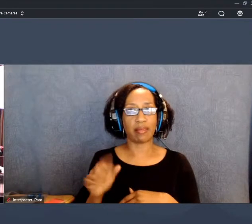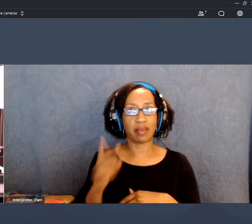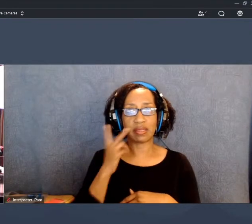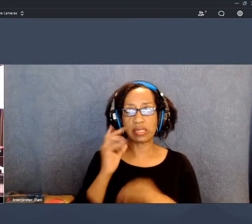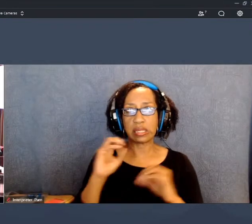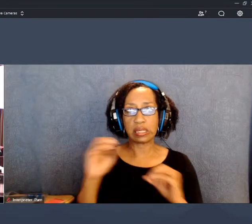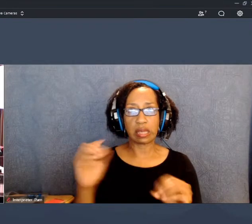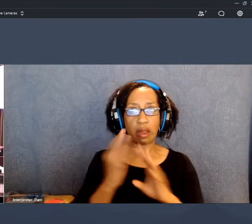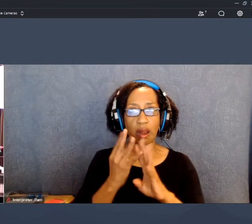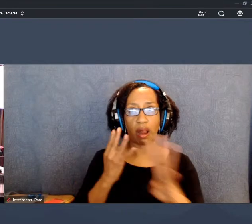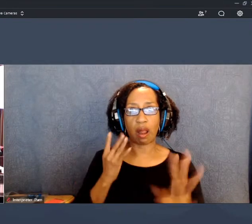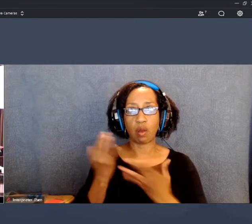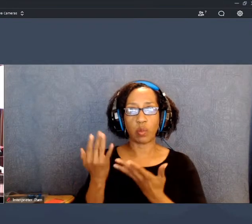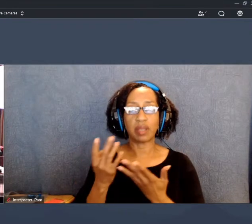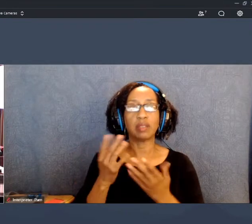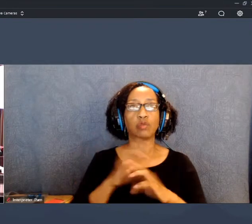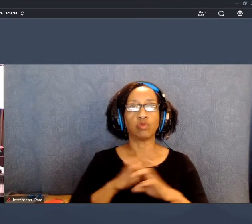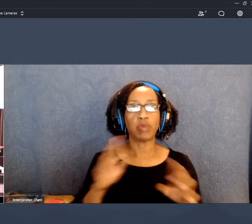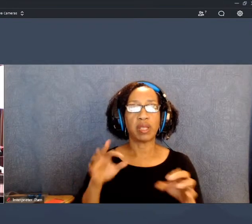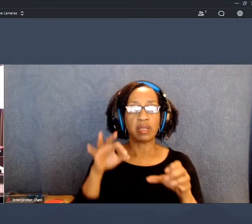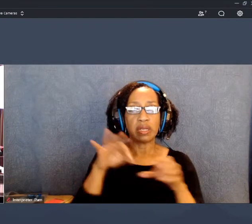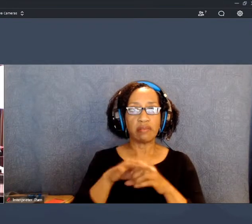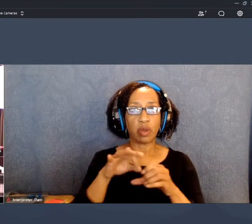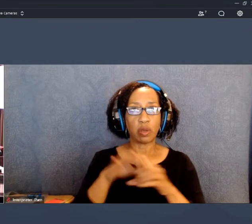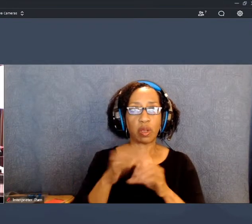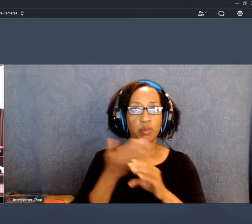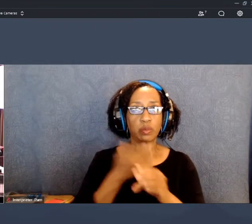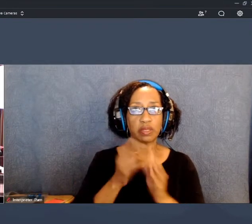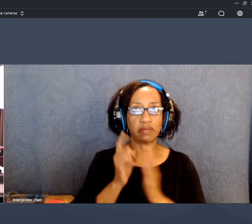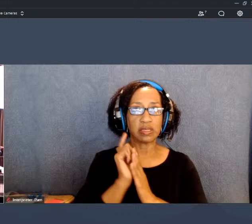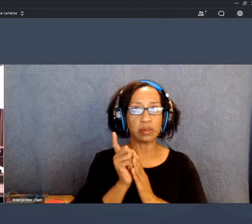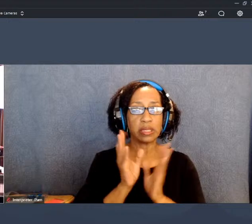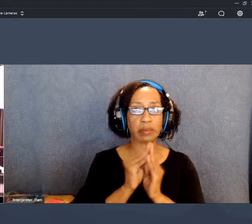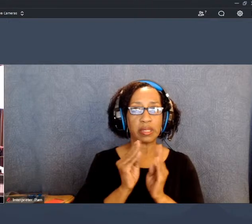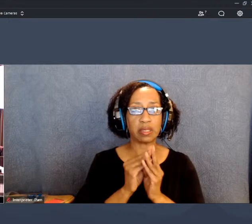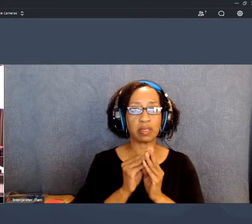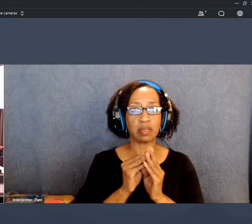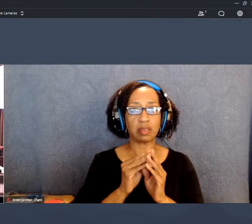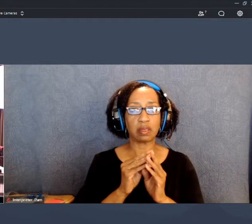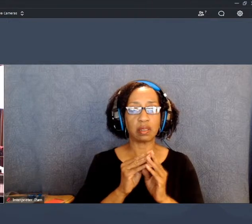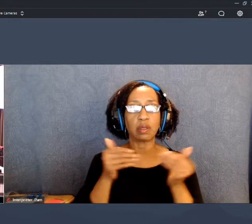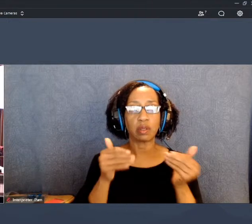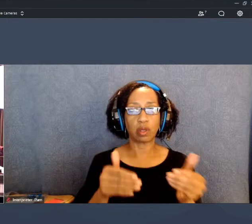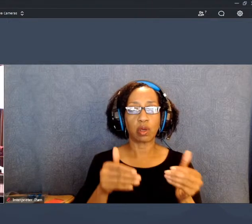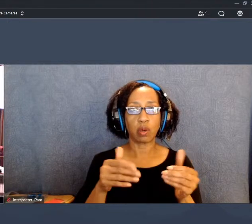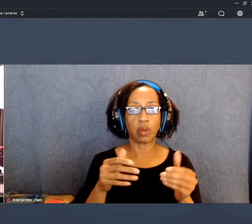ready to vote on previous meeting minutes. Please prepare the screen to vote. Cast your votes.